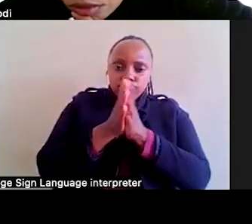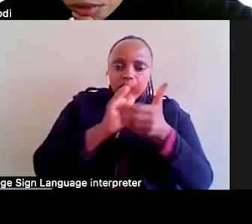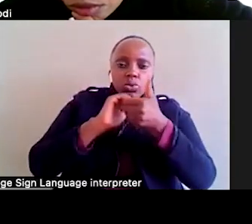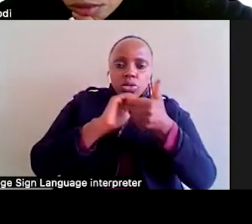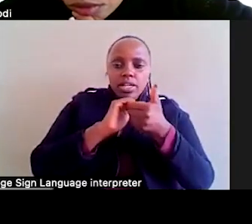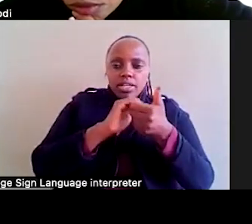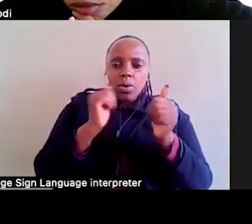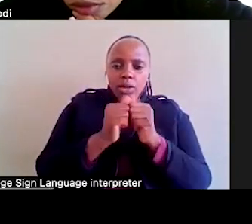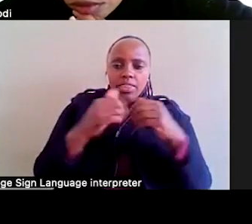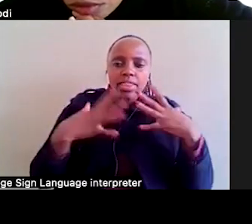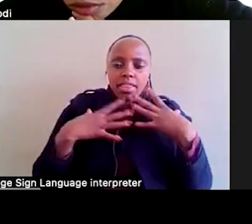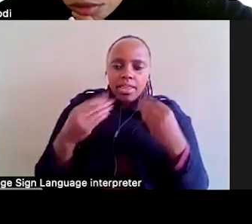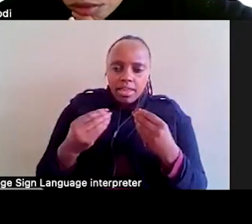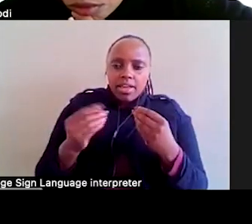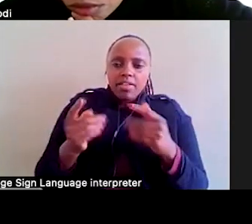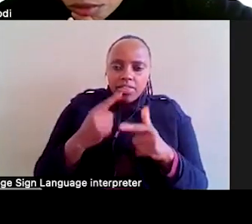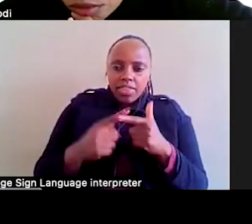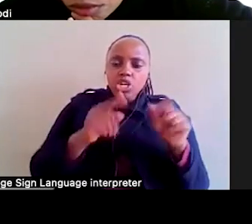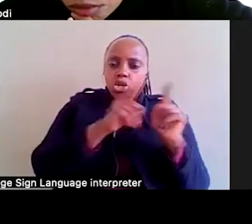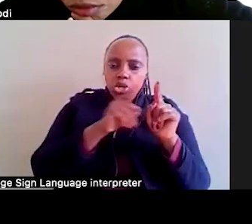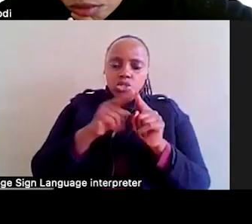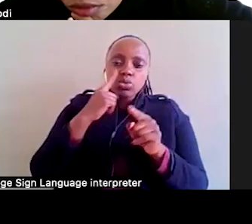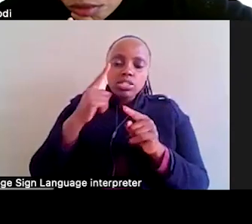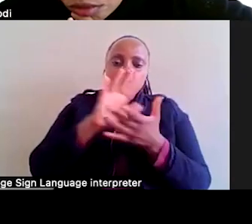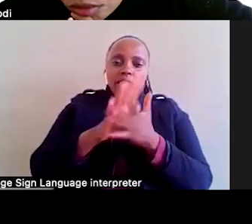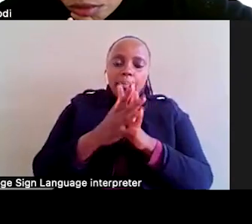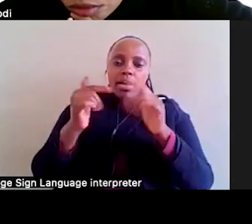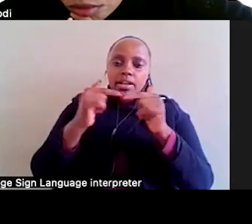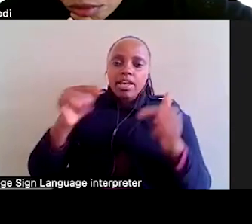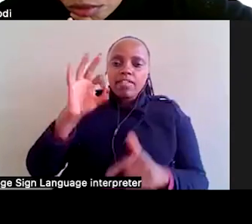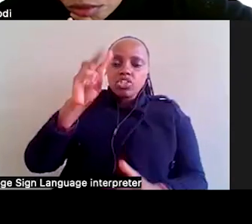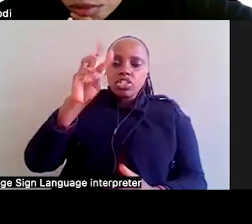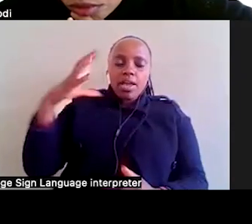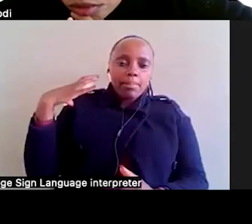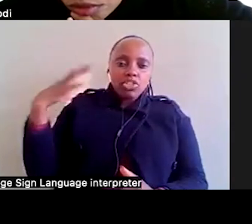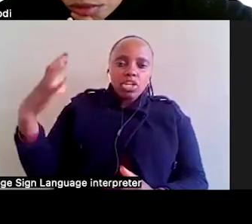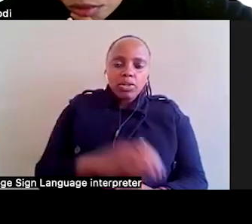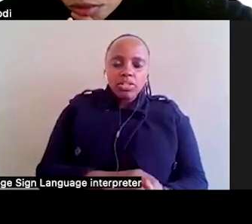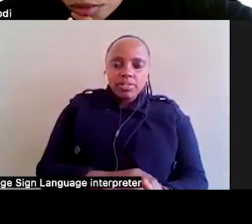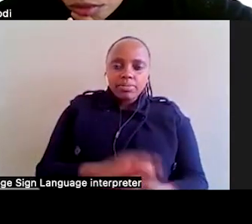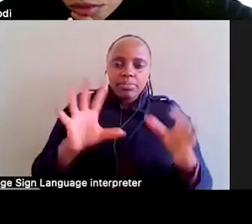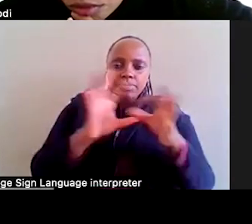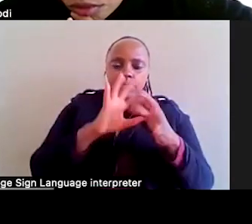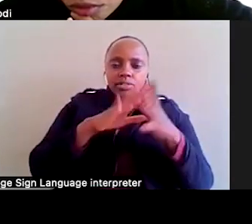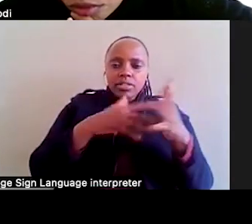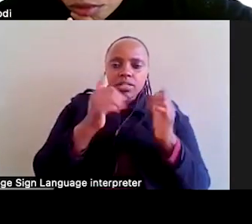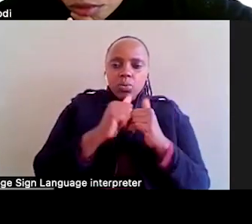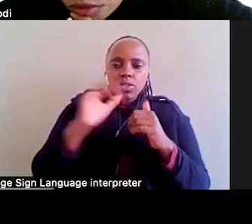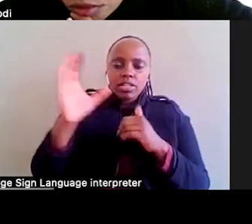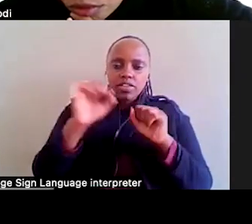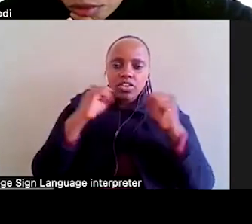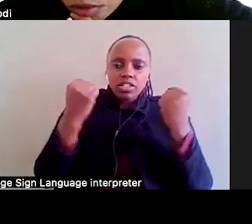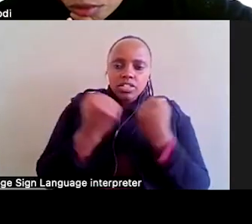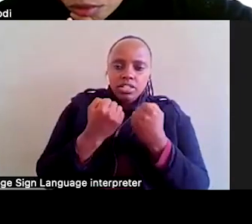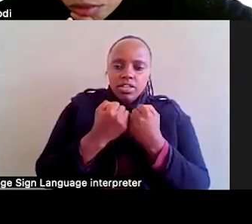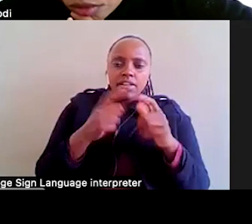health promoters to see to it that they also become anti-FGM champions. Linking and networking with civil societies and partners,